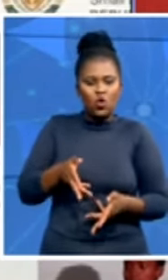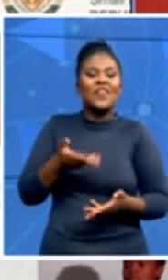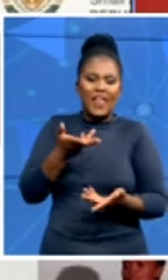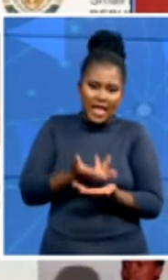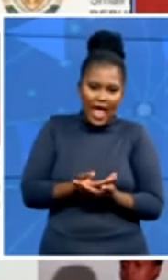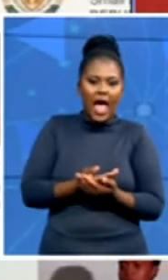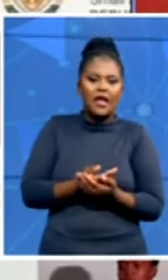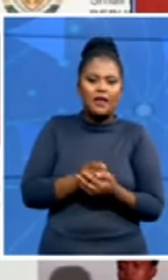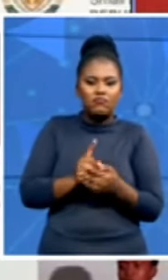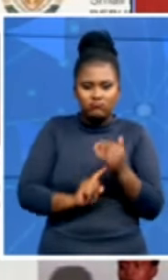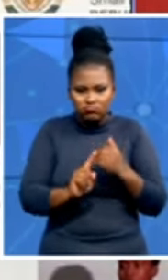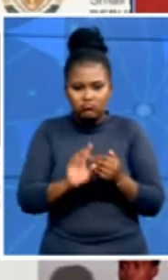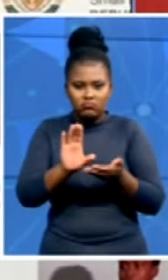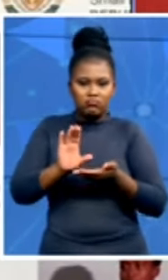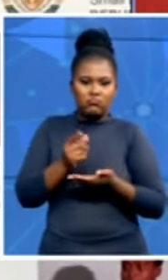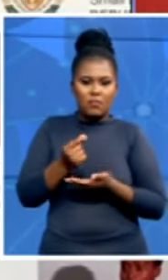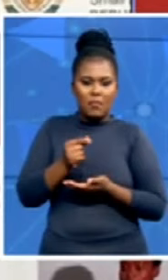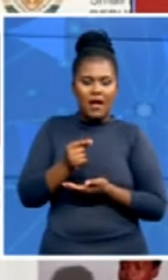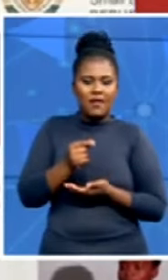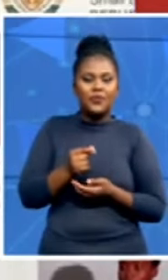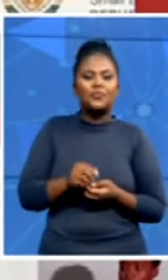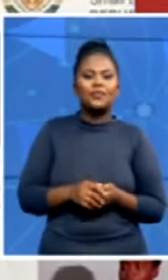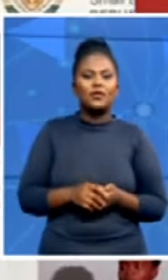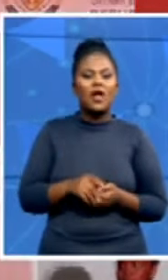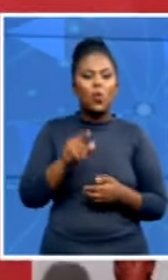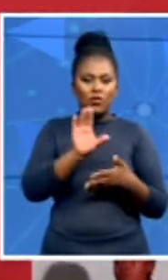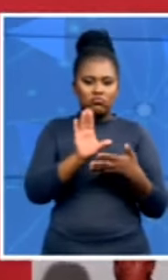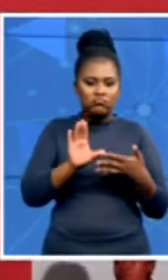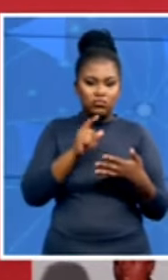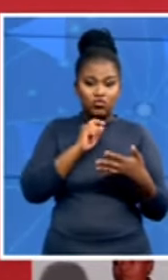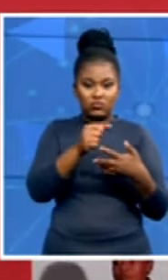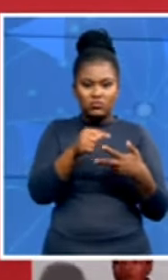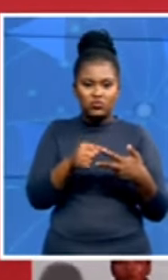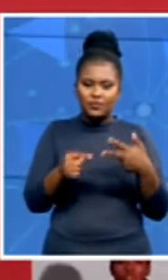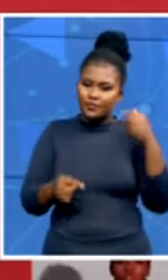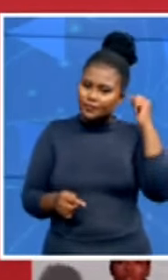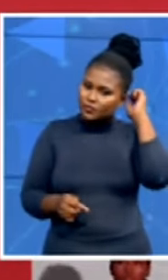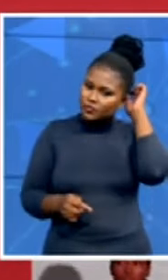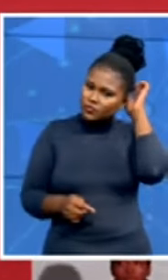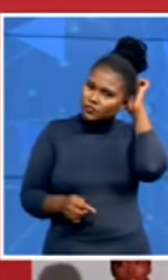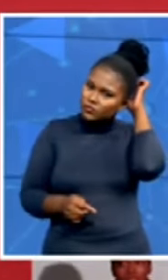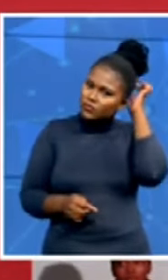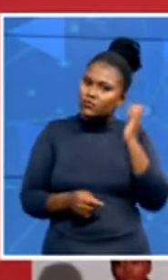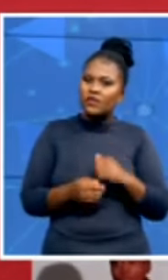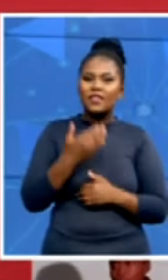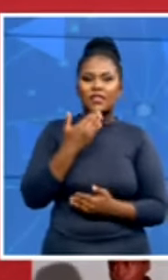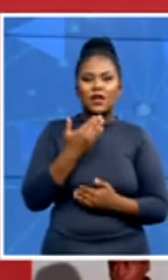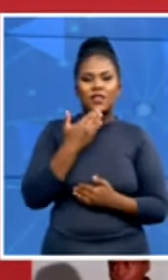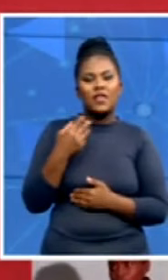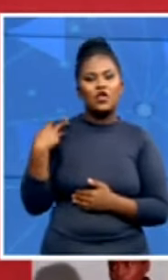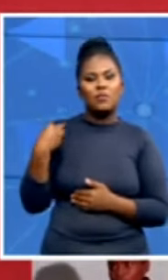grant. So that was the criterion that we looked at. Thank you, Minister. Given